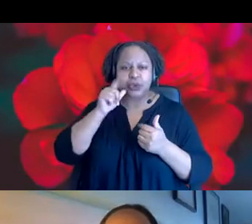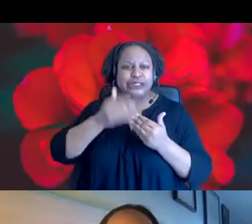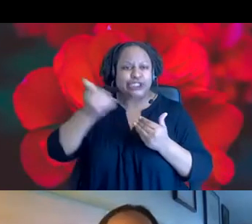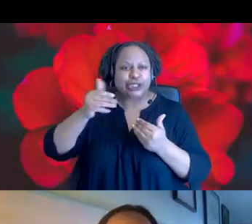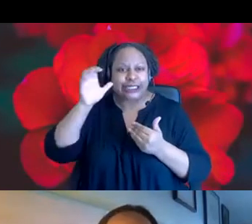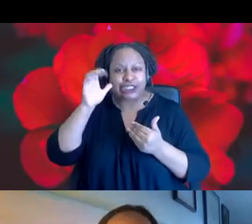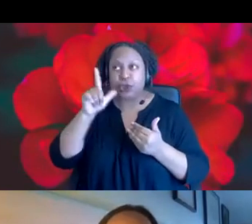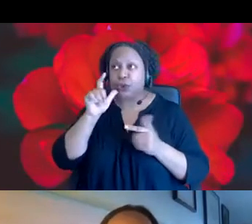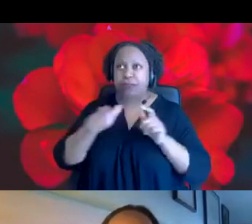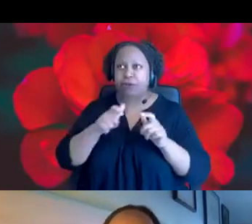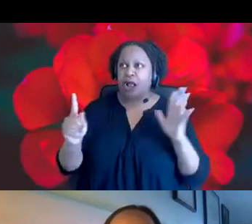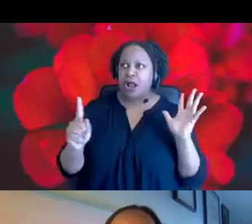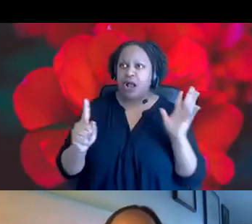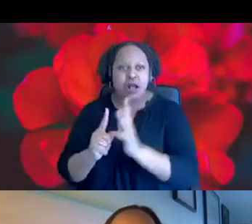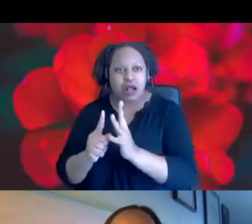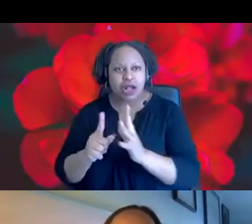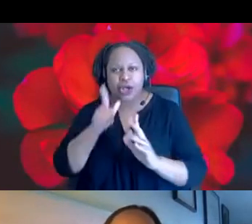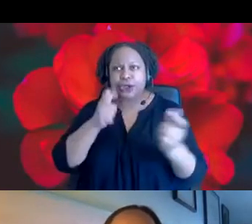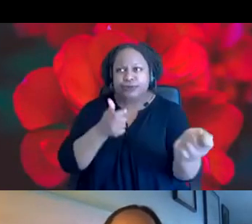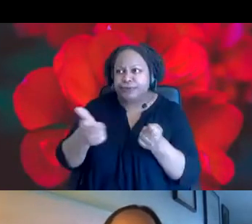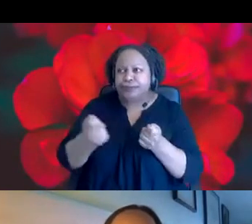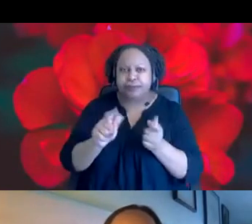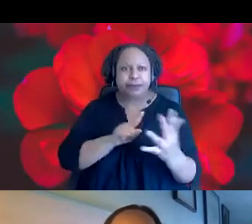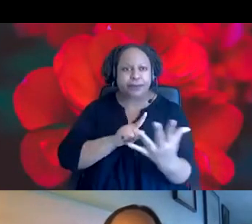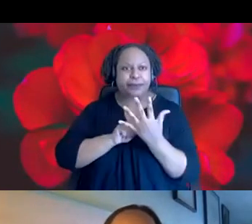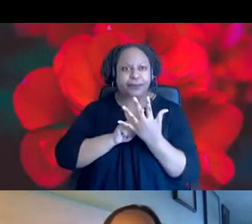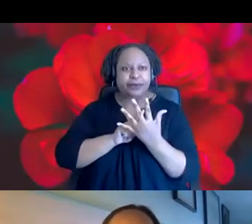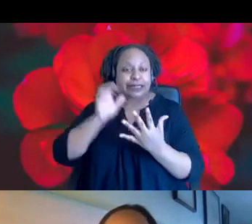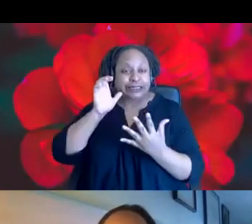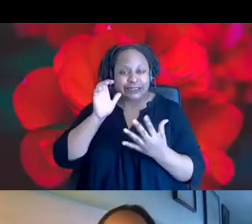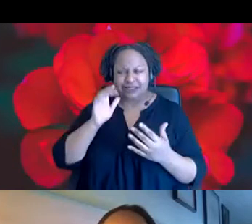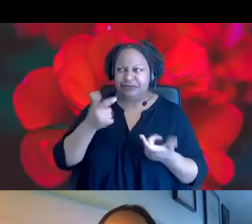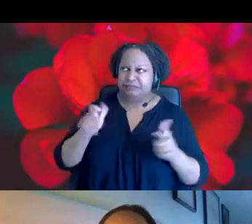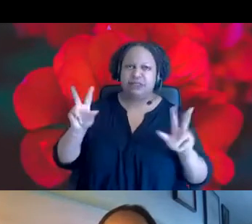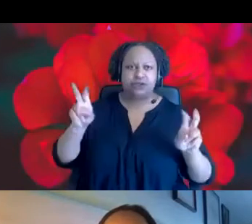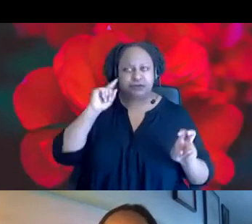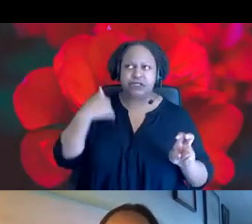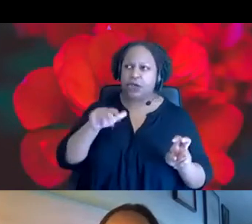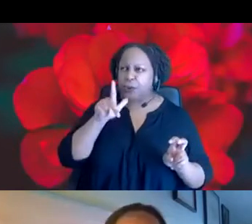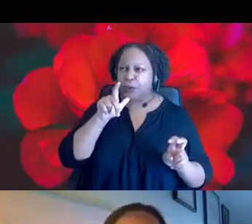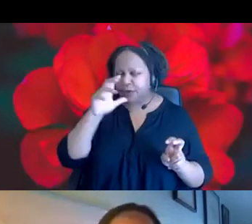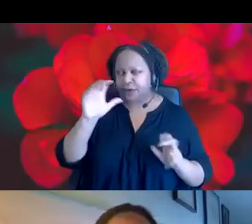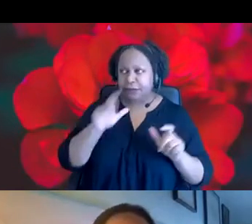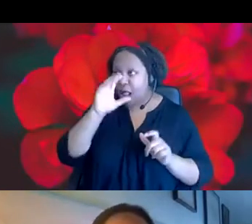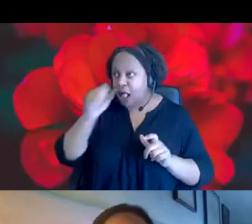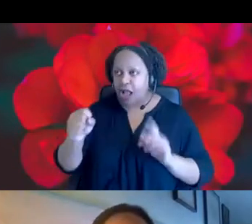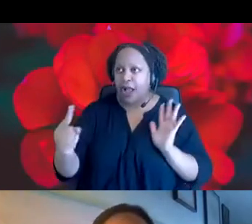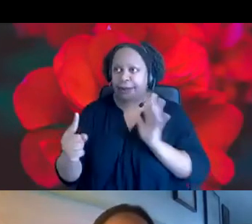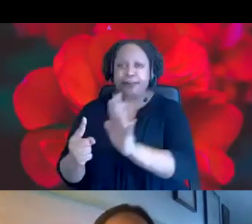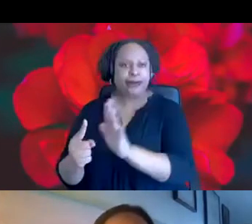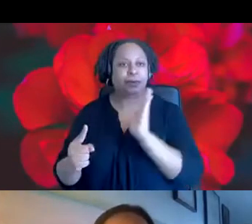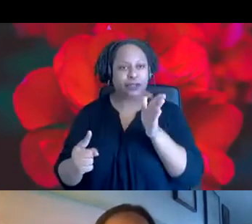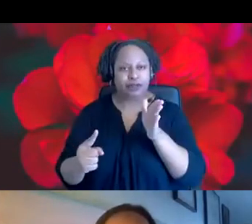draws everyone in. I think that is been a big thing. And I also just wanted, I forgot that I wanted to say this earlier, is